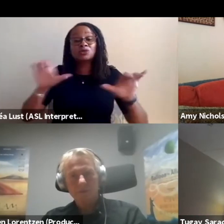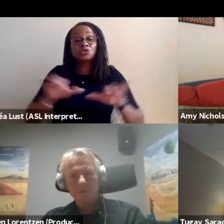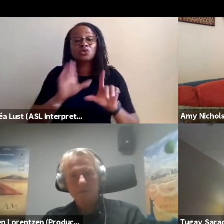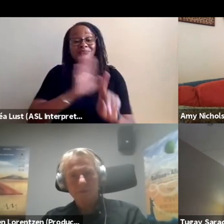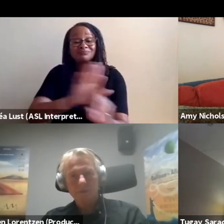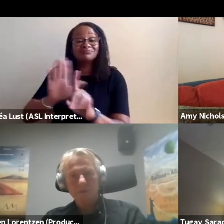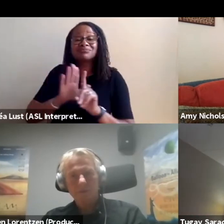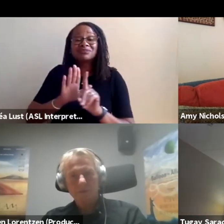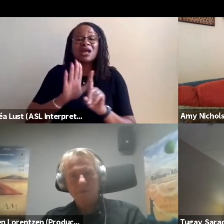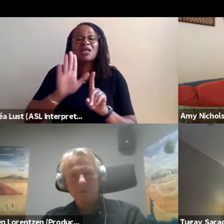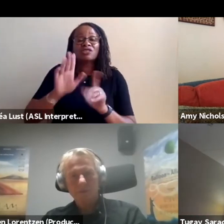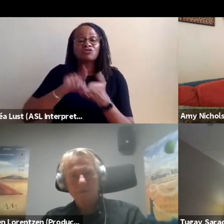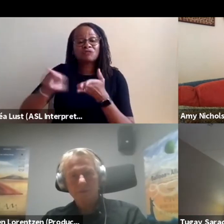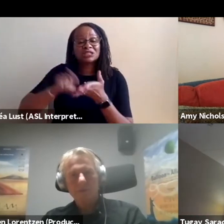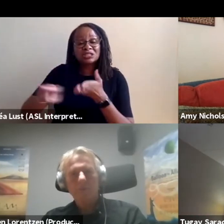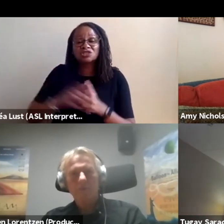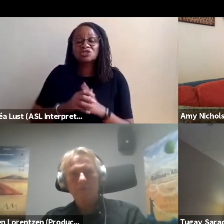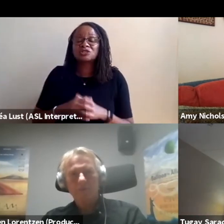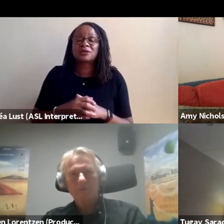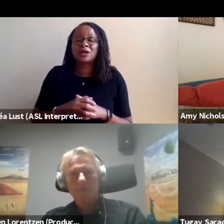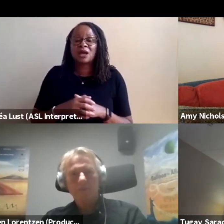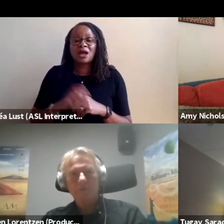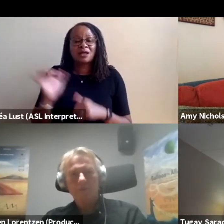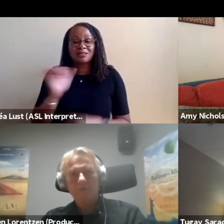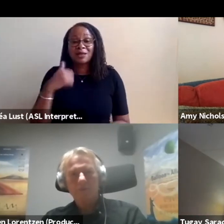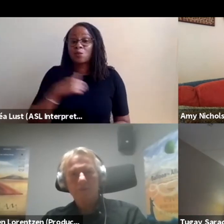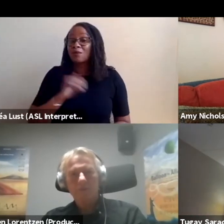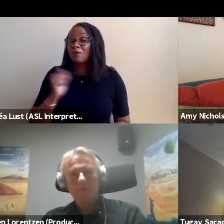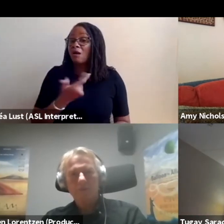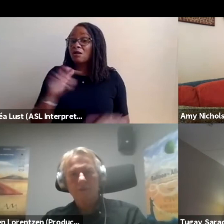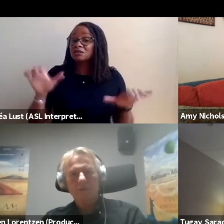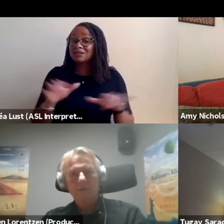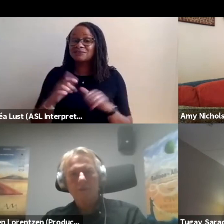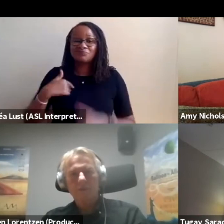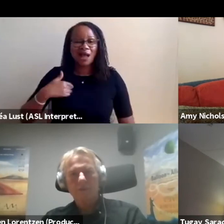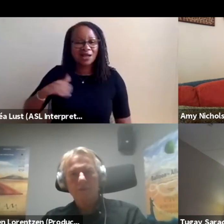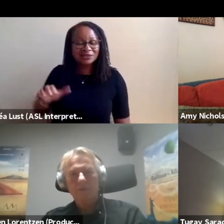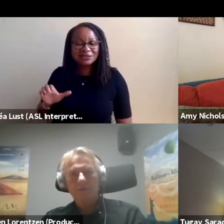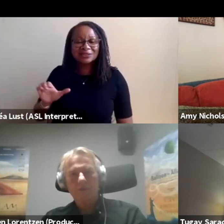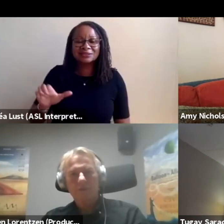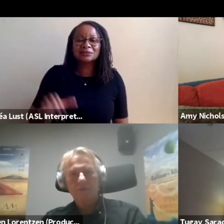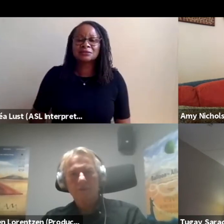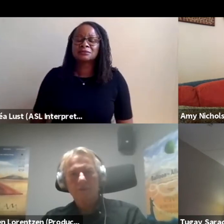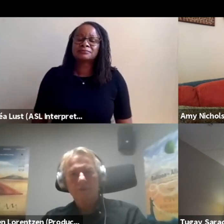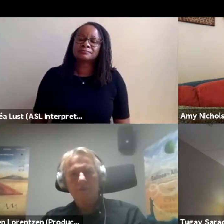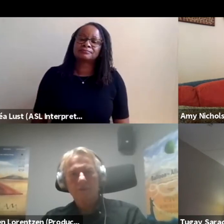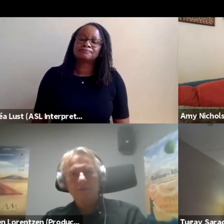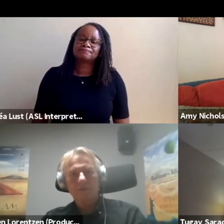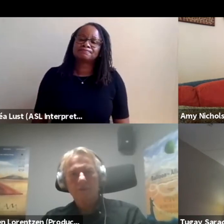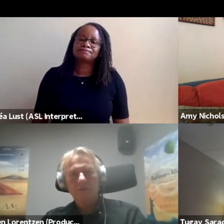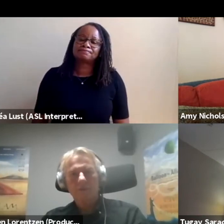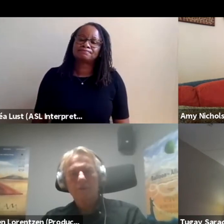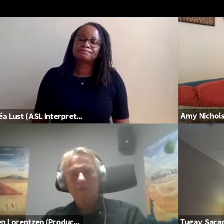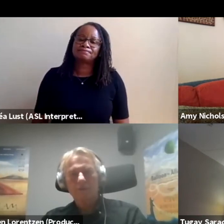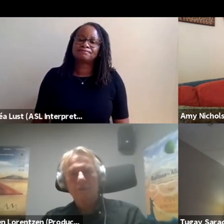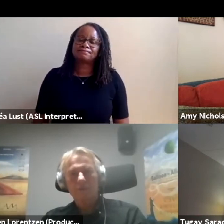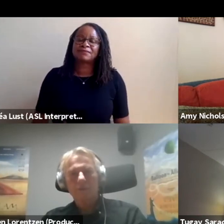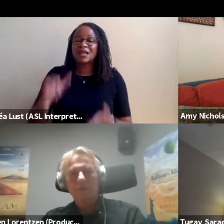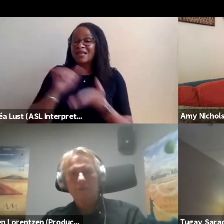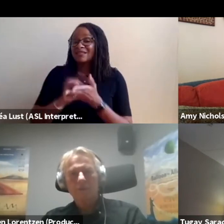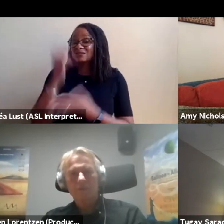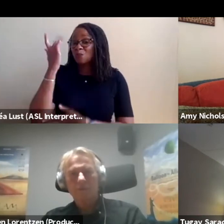research, just like we all did and I did. Yeah, so that's why I